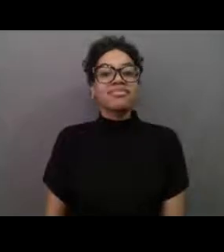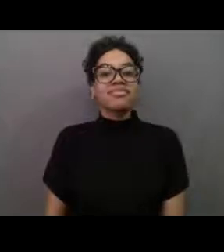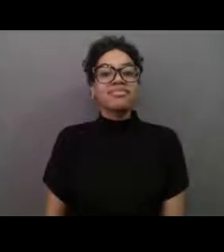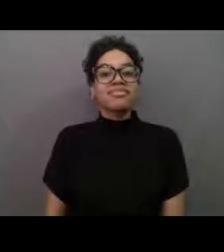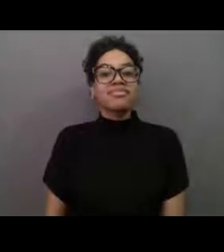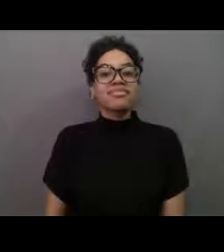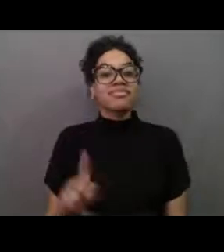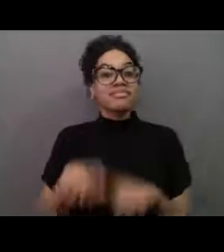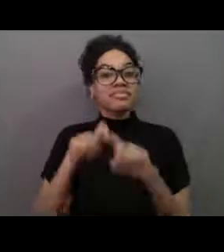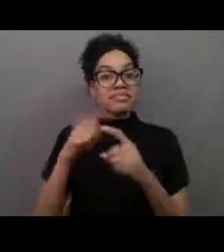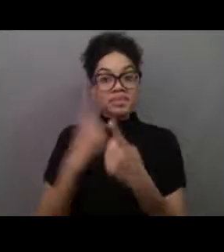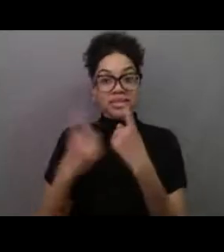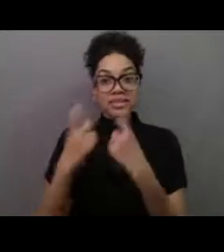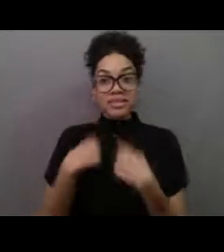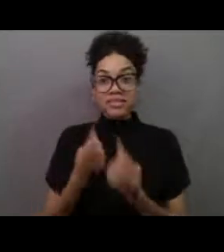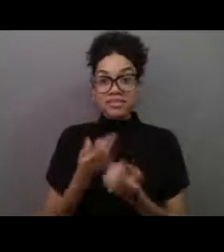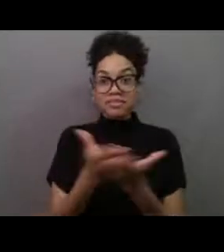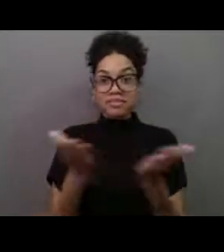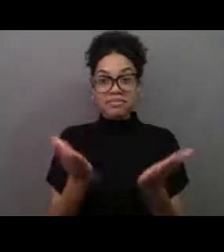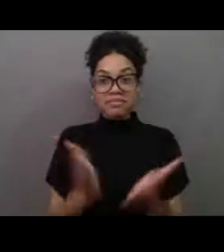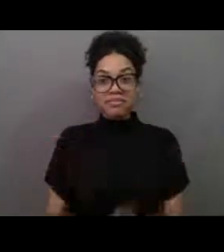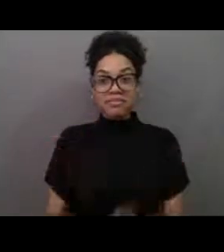Any questions so far?